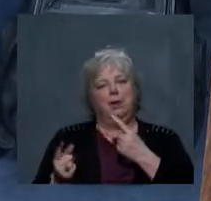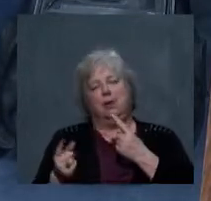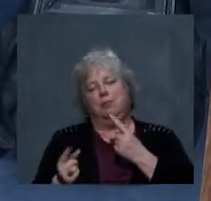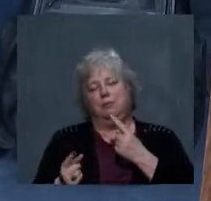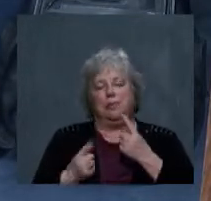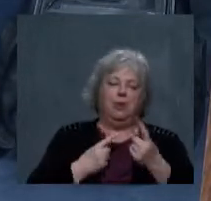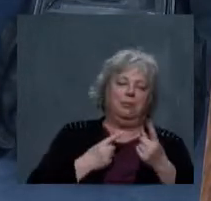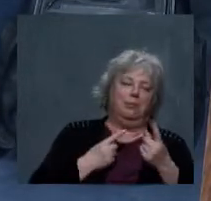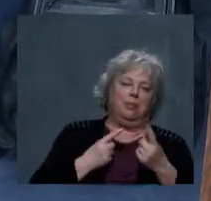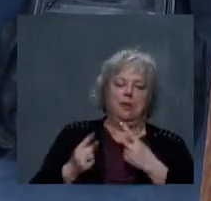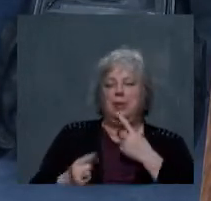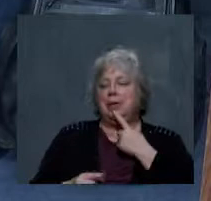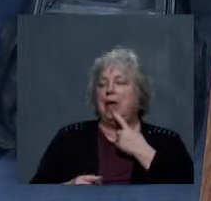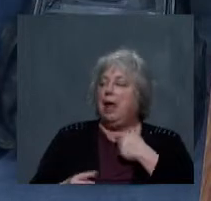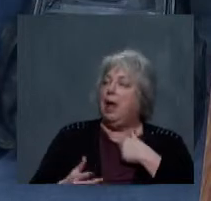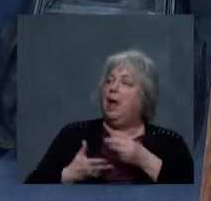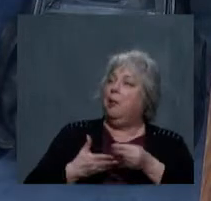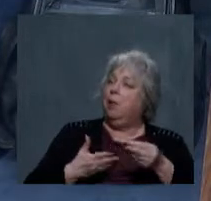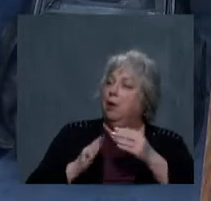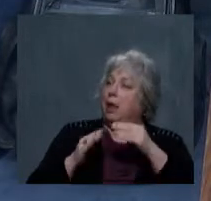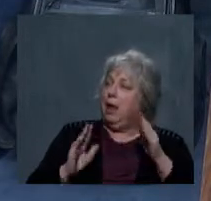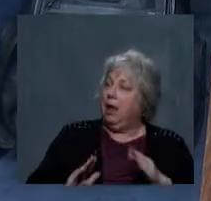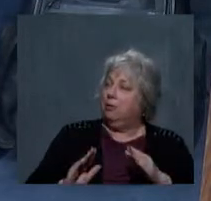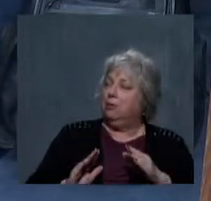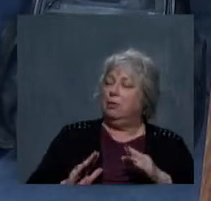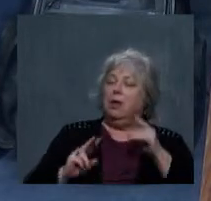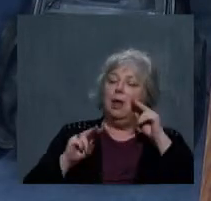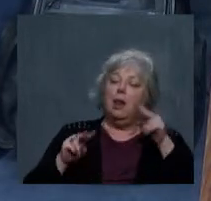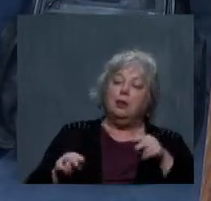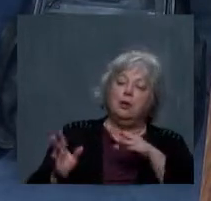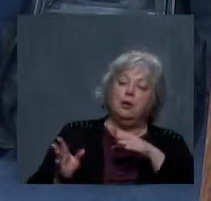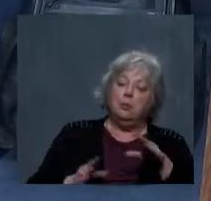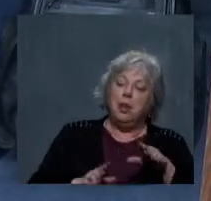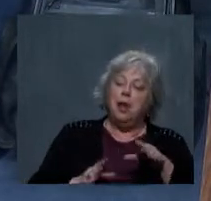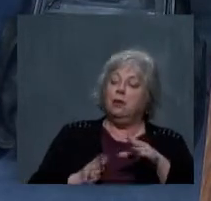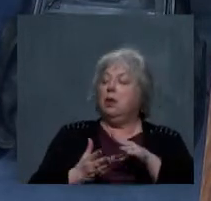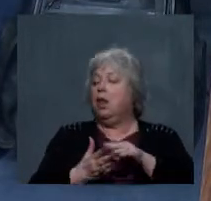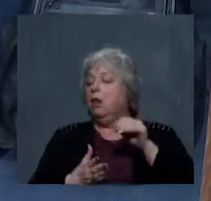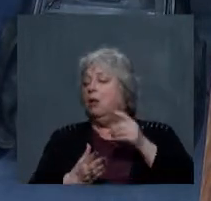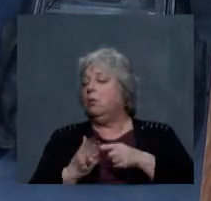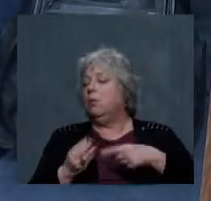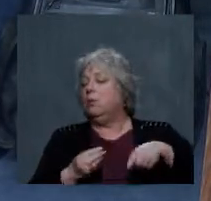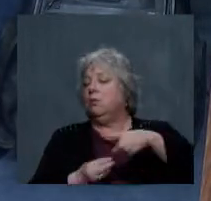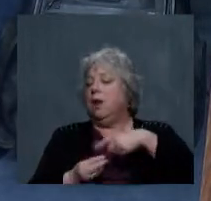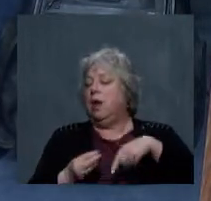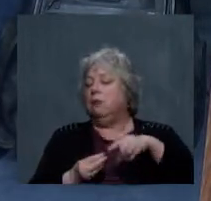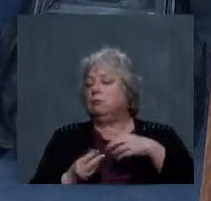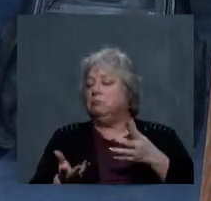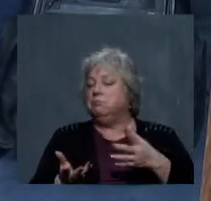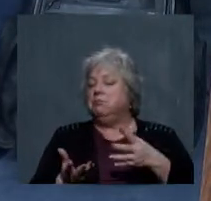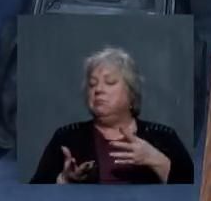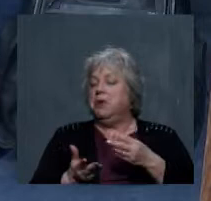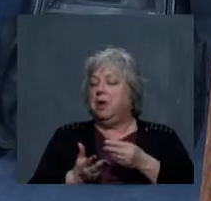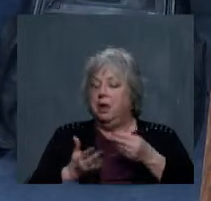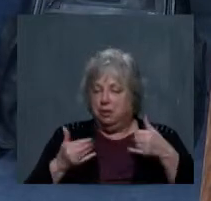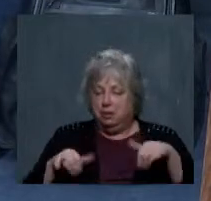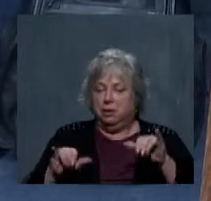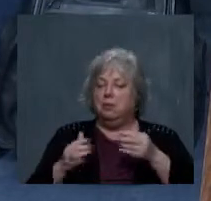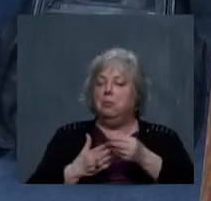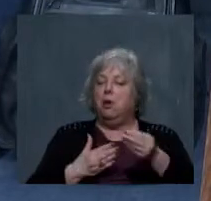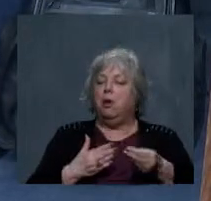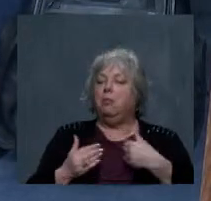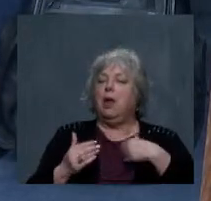to you and say, I bought a house, I looked at the plans, I learned what was around it, I still bought my